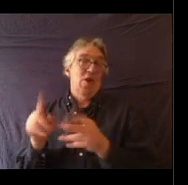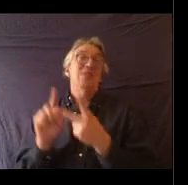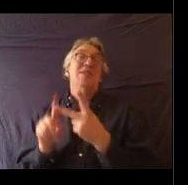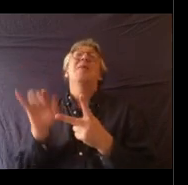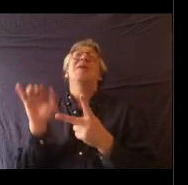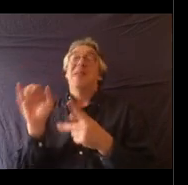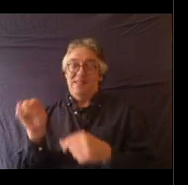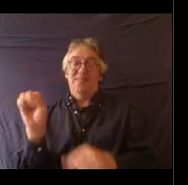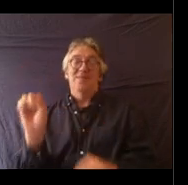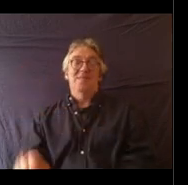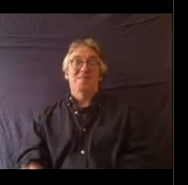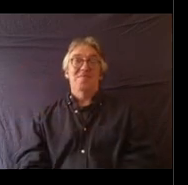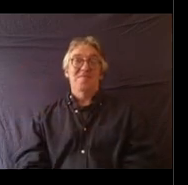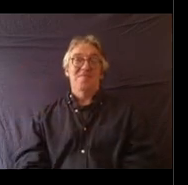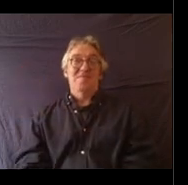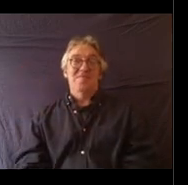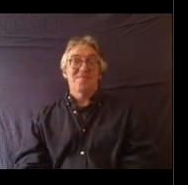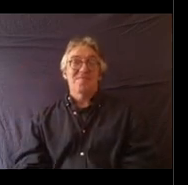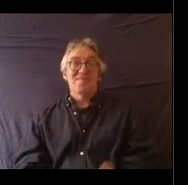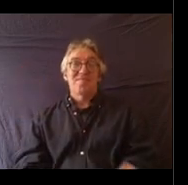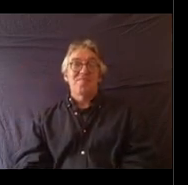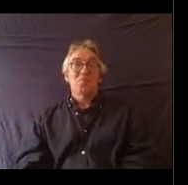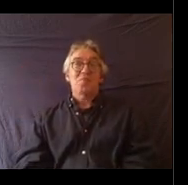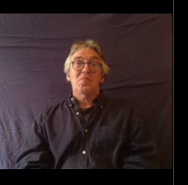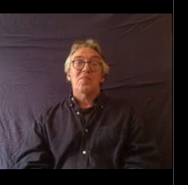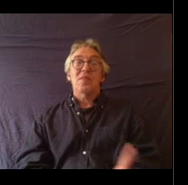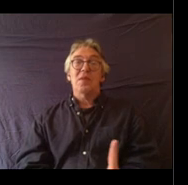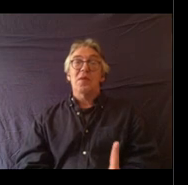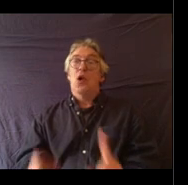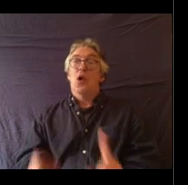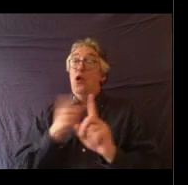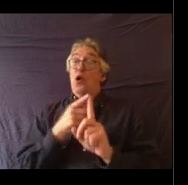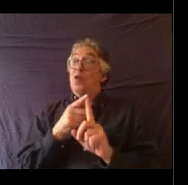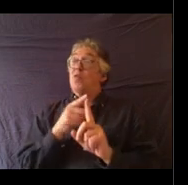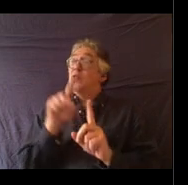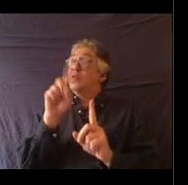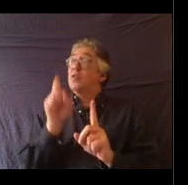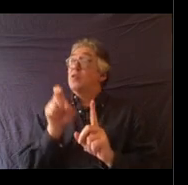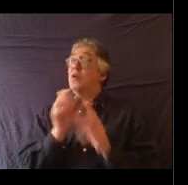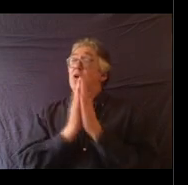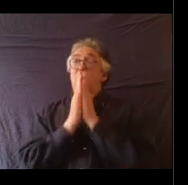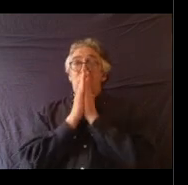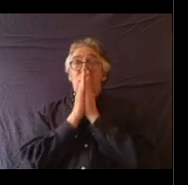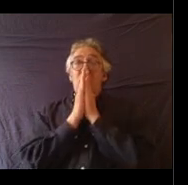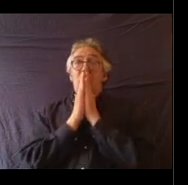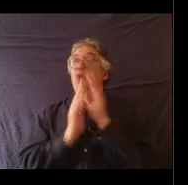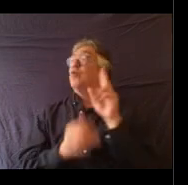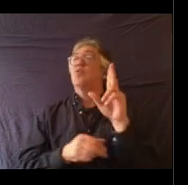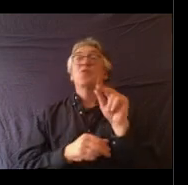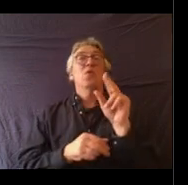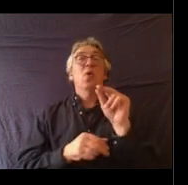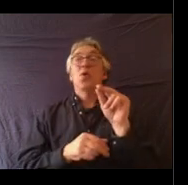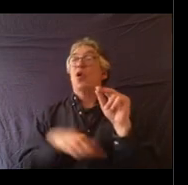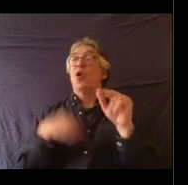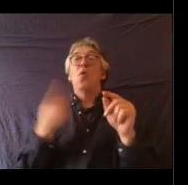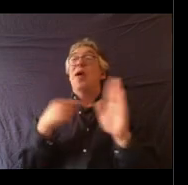That's why I thought it's a absolutely. And the first one, no, I mean, we don't regulate